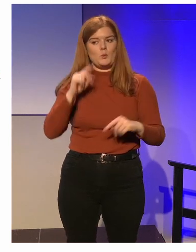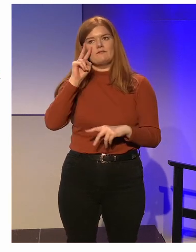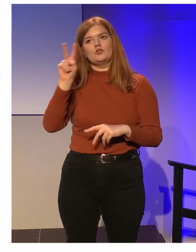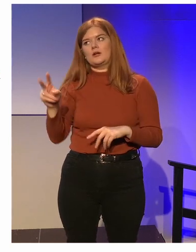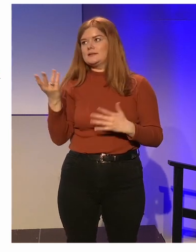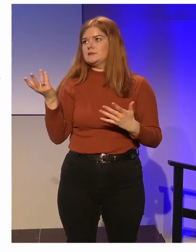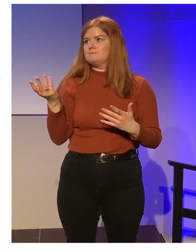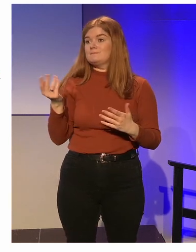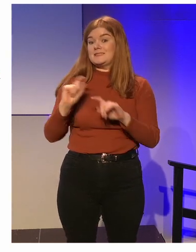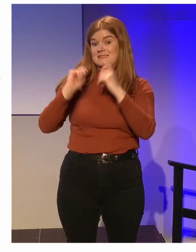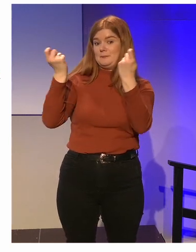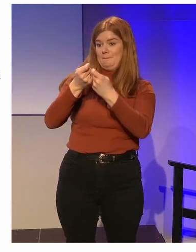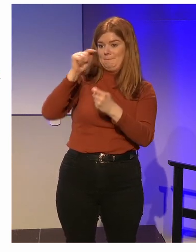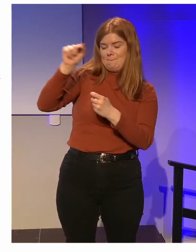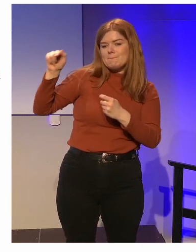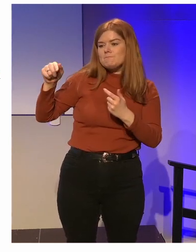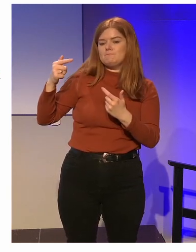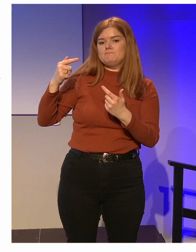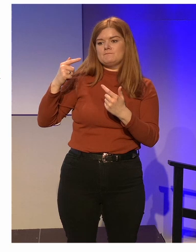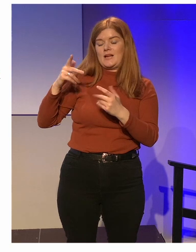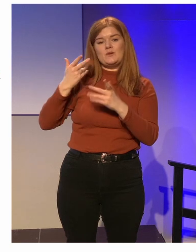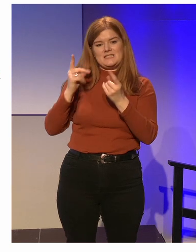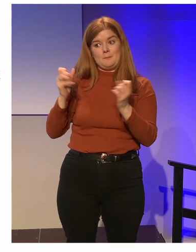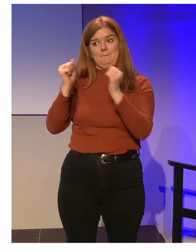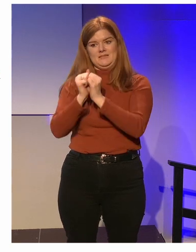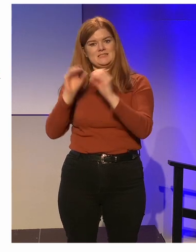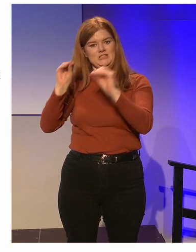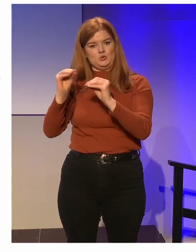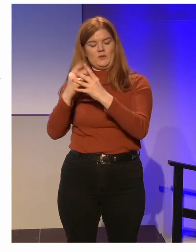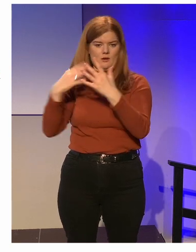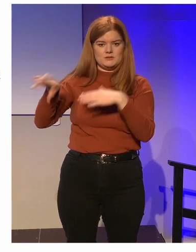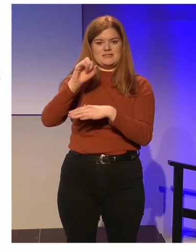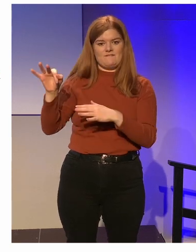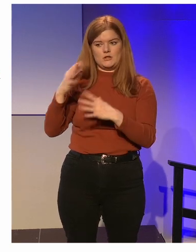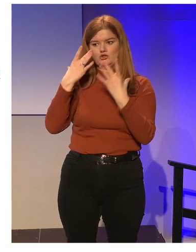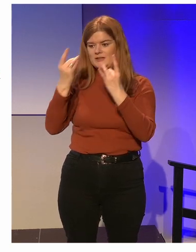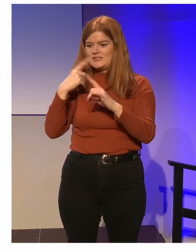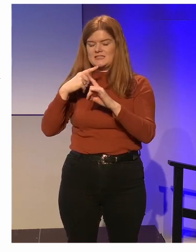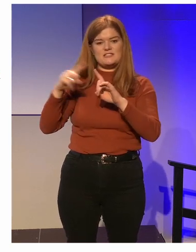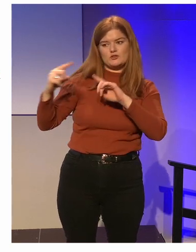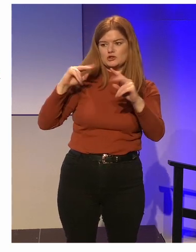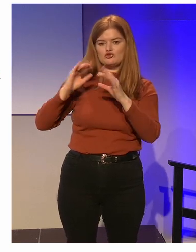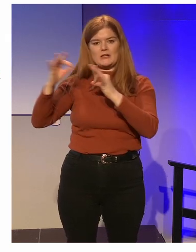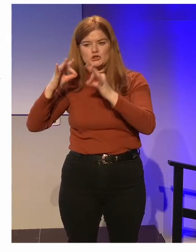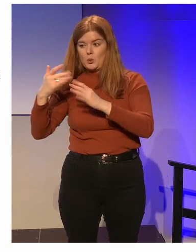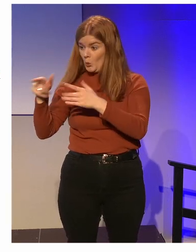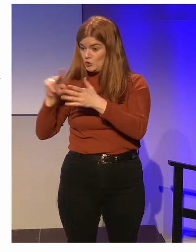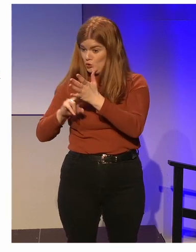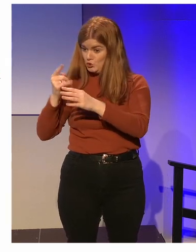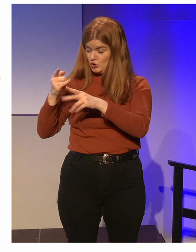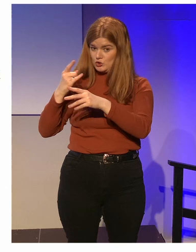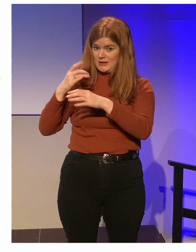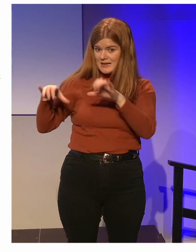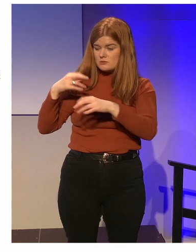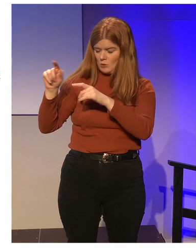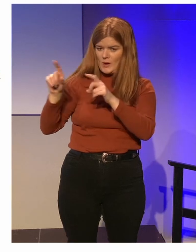at the team. We did a teach meet with all of our staff looking at differentiation, so strategies that they use within their school.